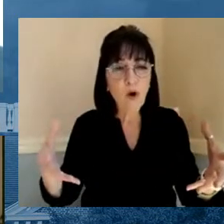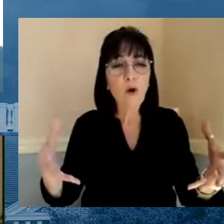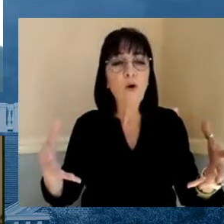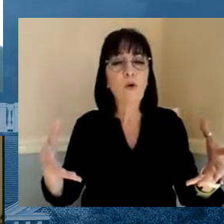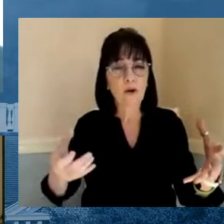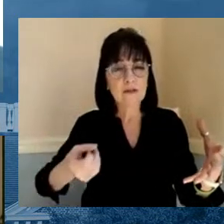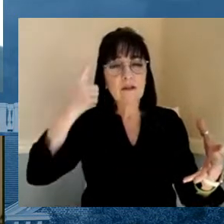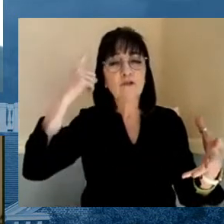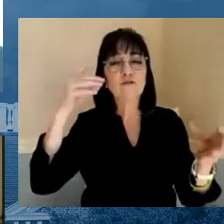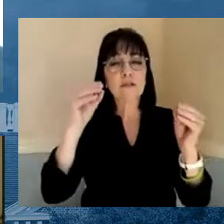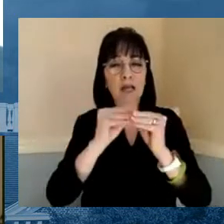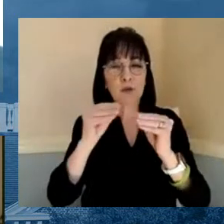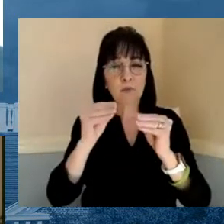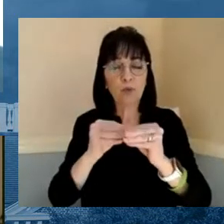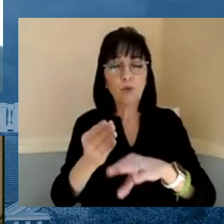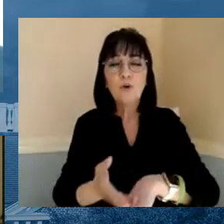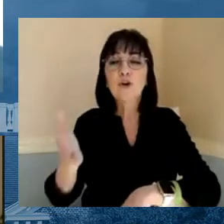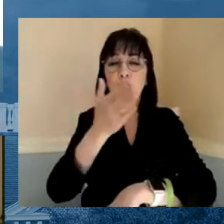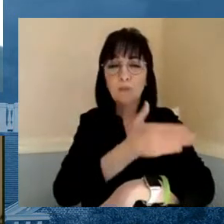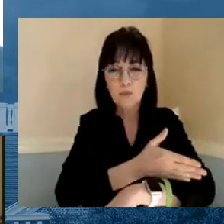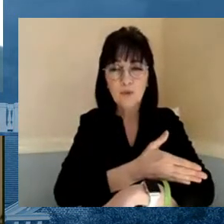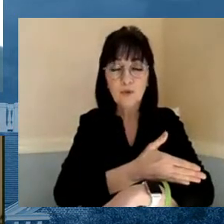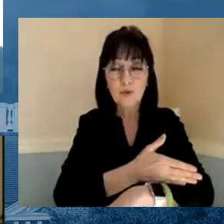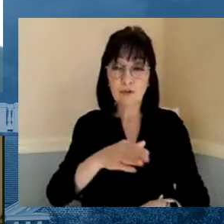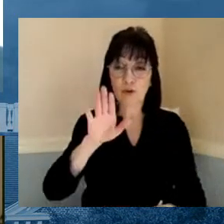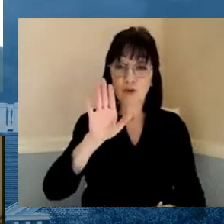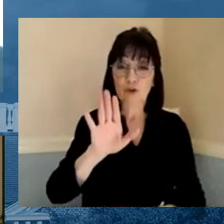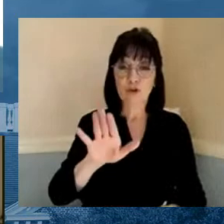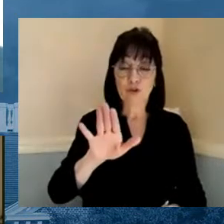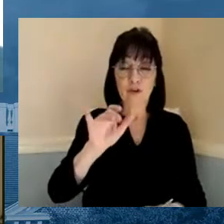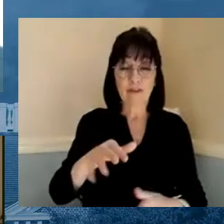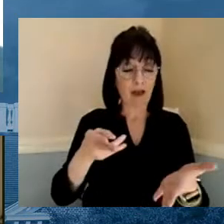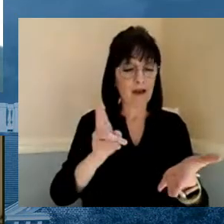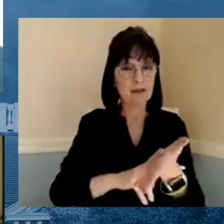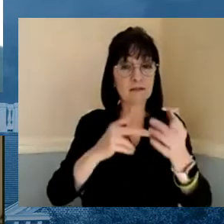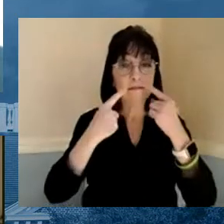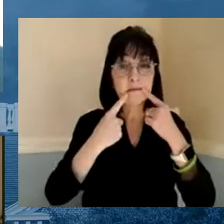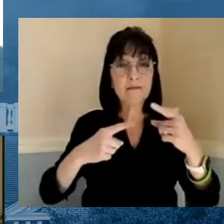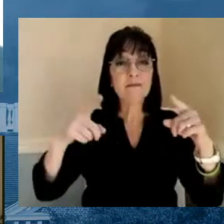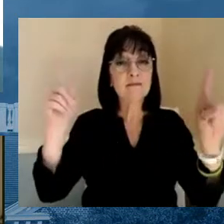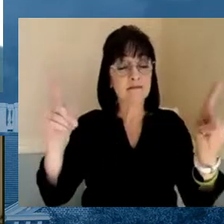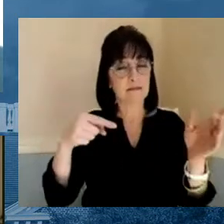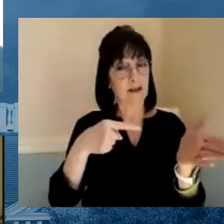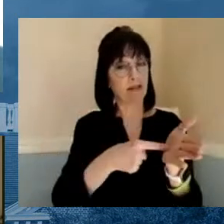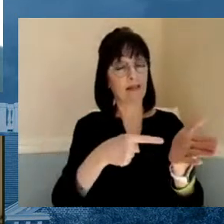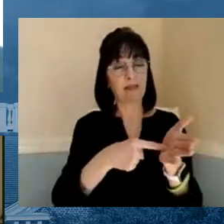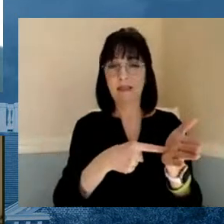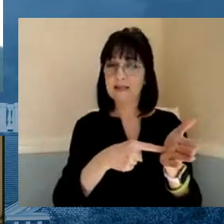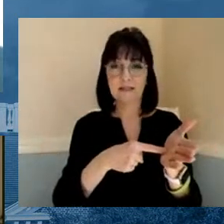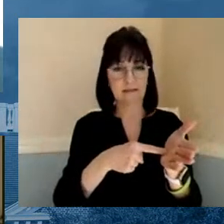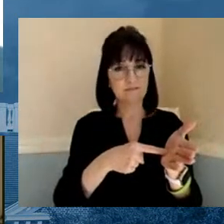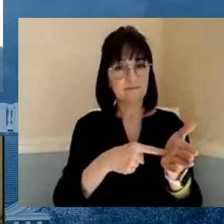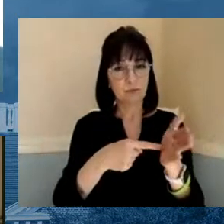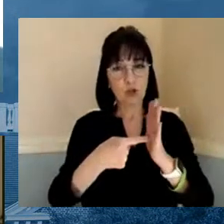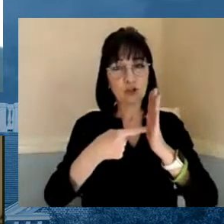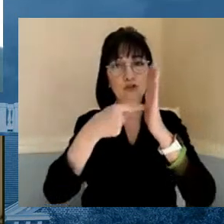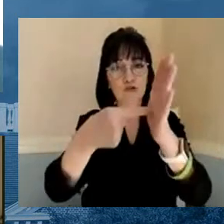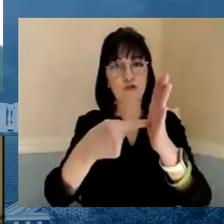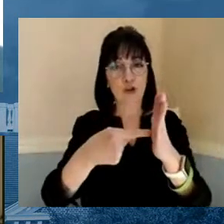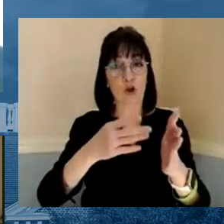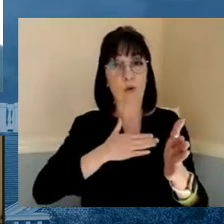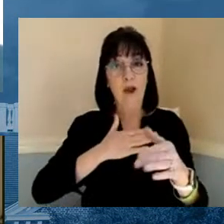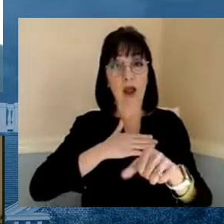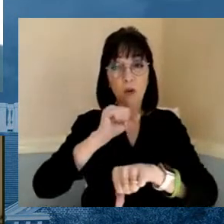imagine. And with this proclamation today, it just verifies the work that we've done all year long in solidifying our place